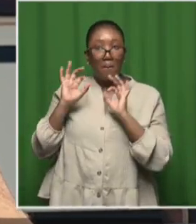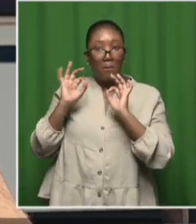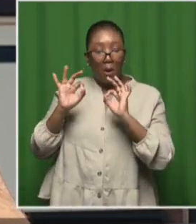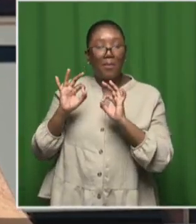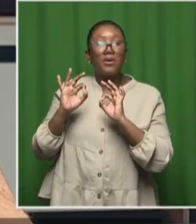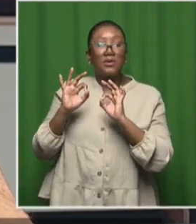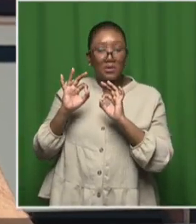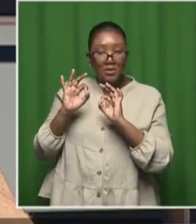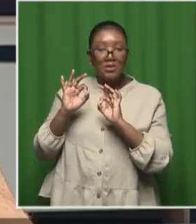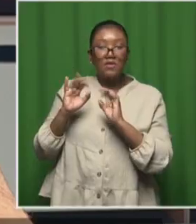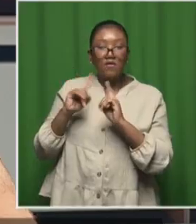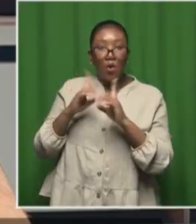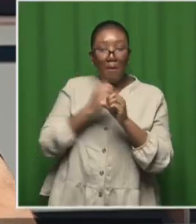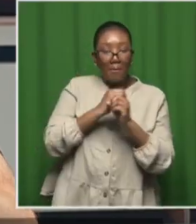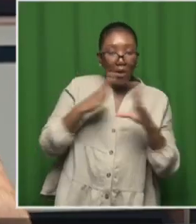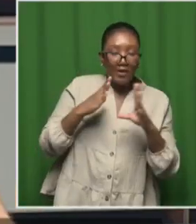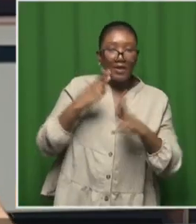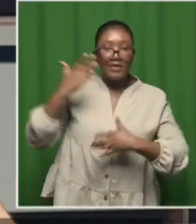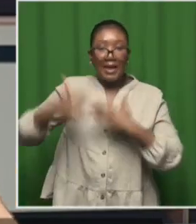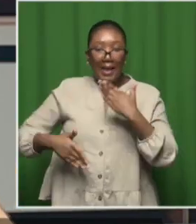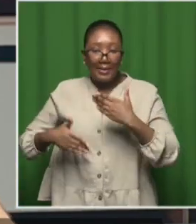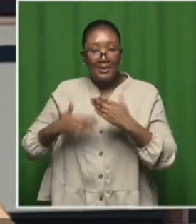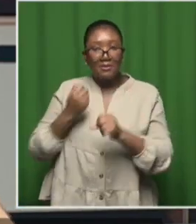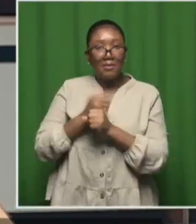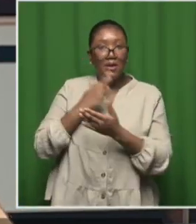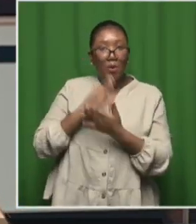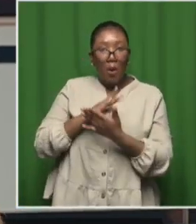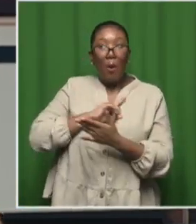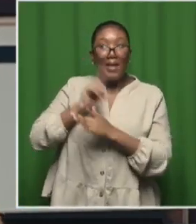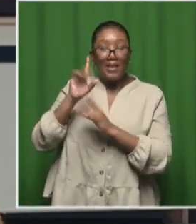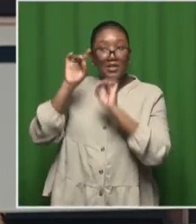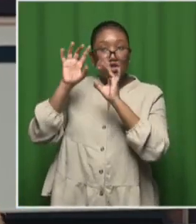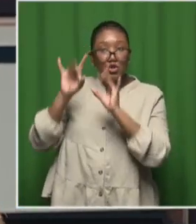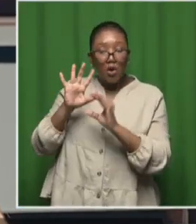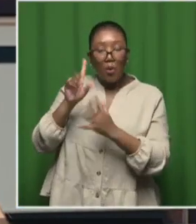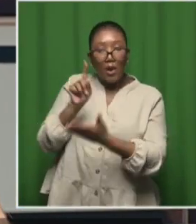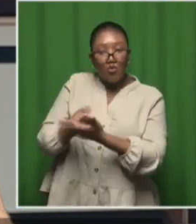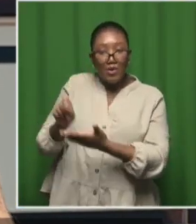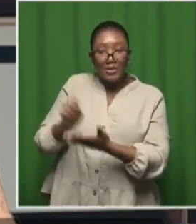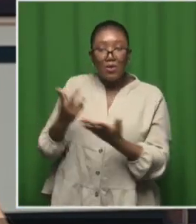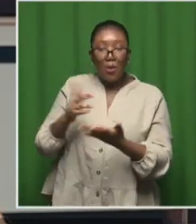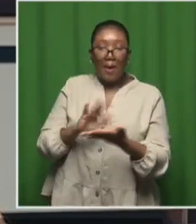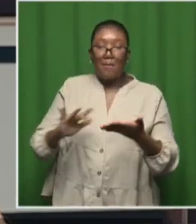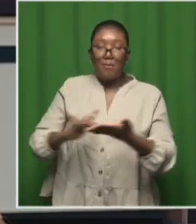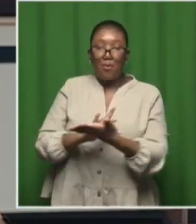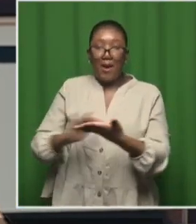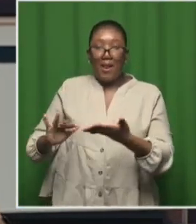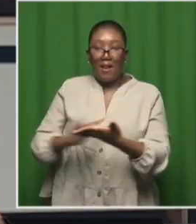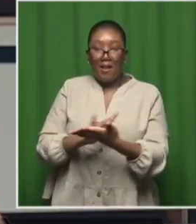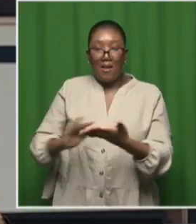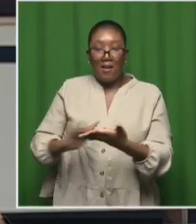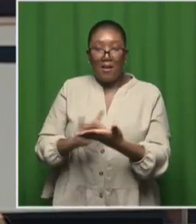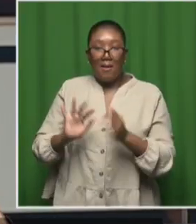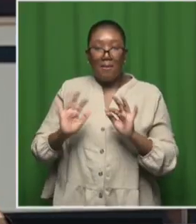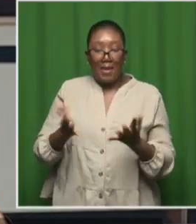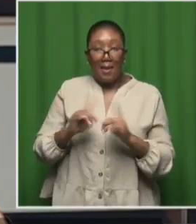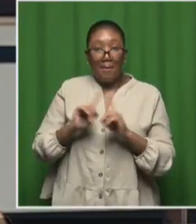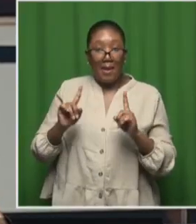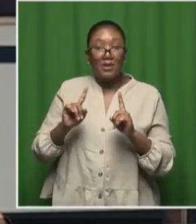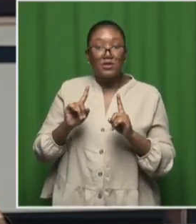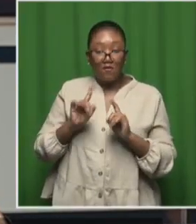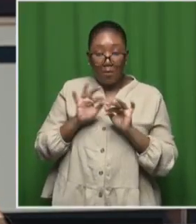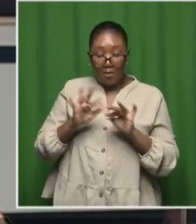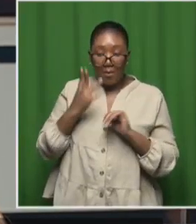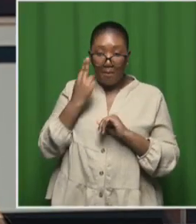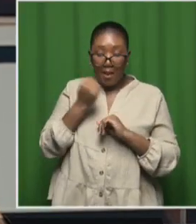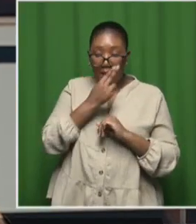Star Atlas from the beginning to the end that is only written in Braille. So what also happens is that your sighted viewer is